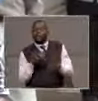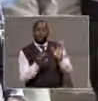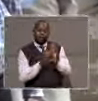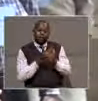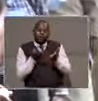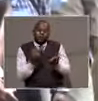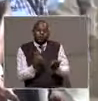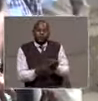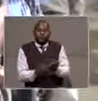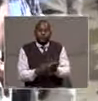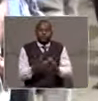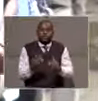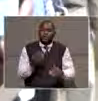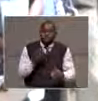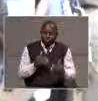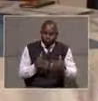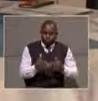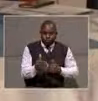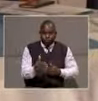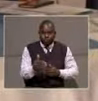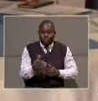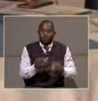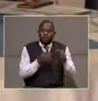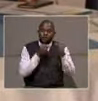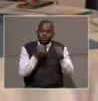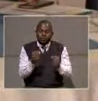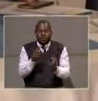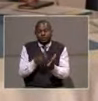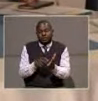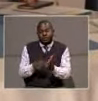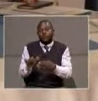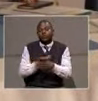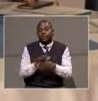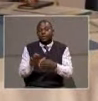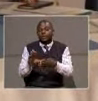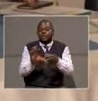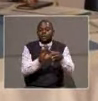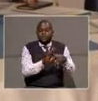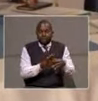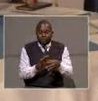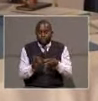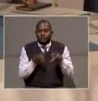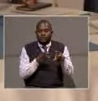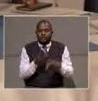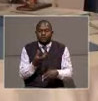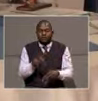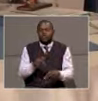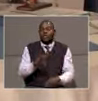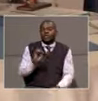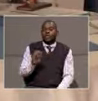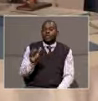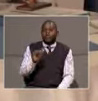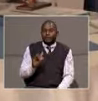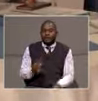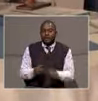Uganda. It looked forward to strengthening seed trade systems for increased seed trade in the ESC and